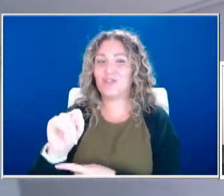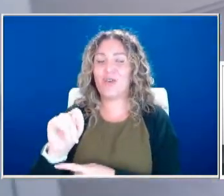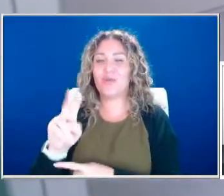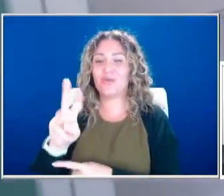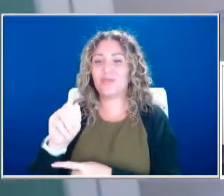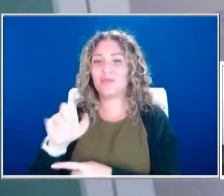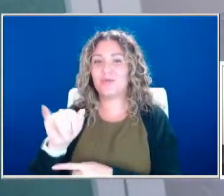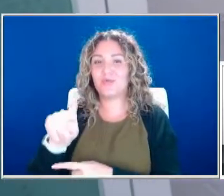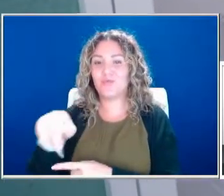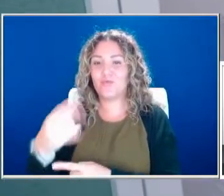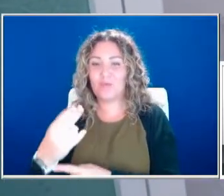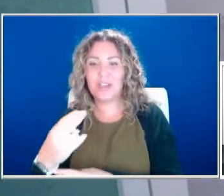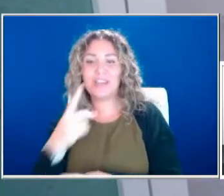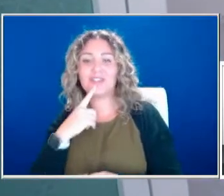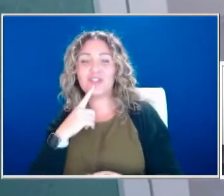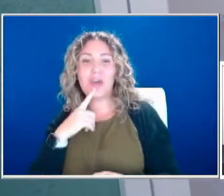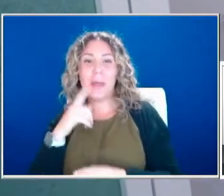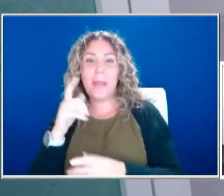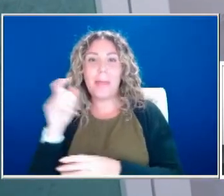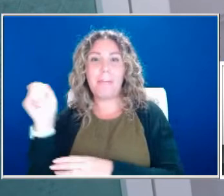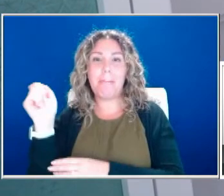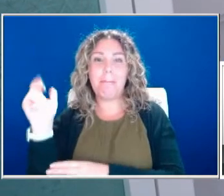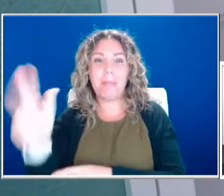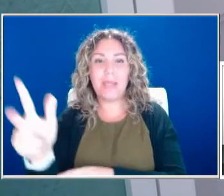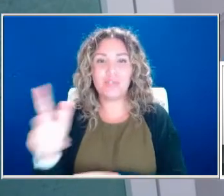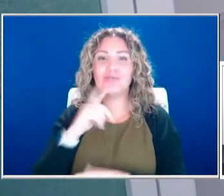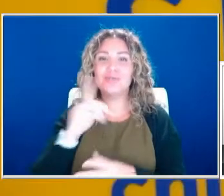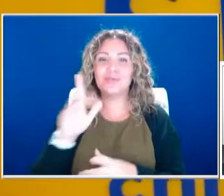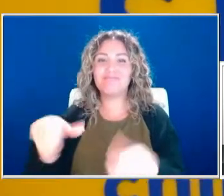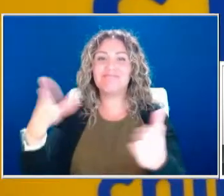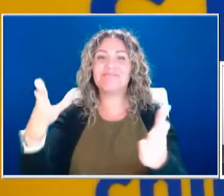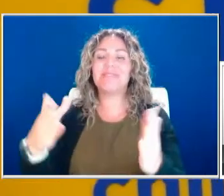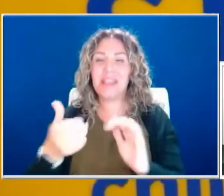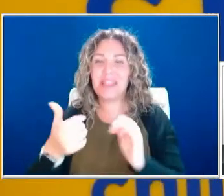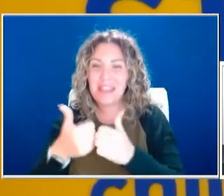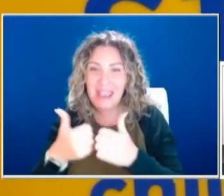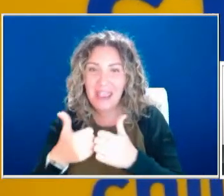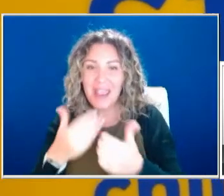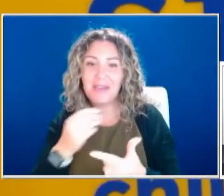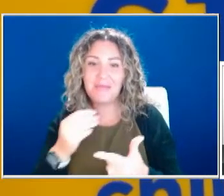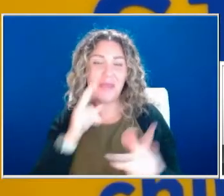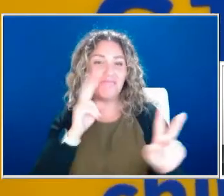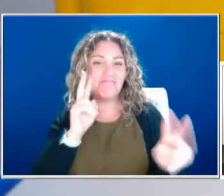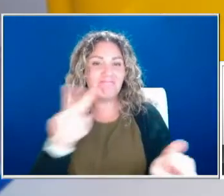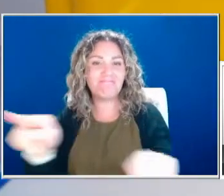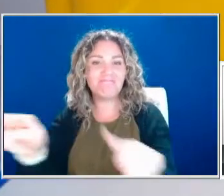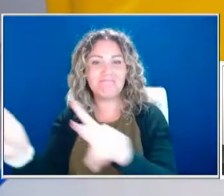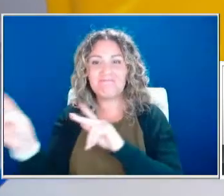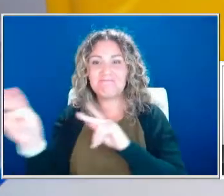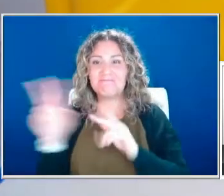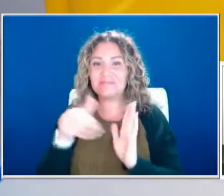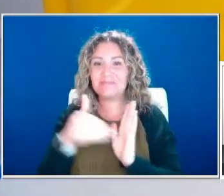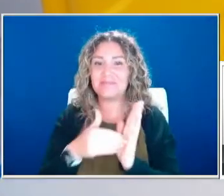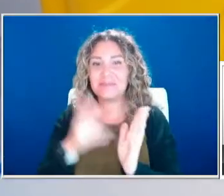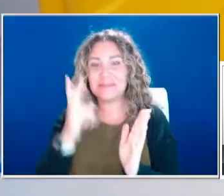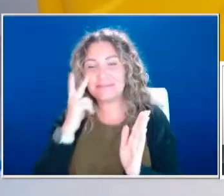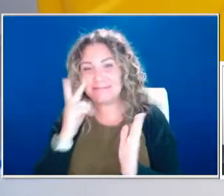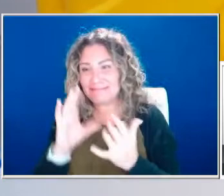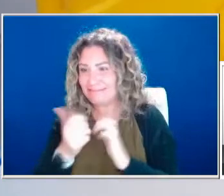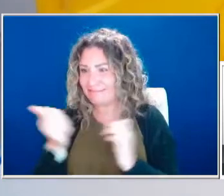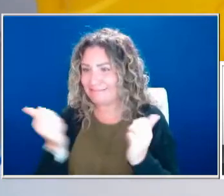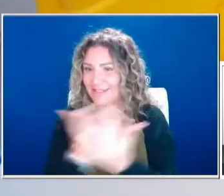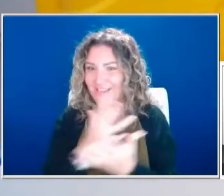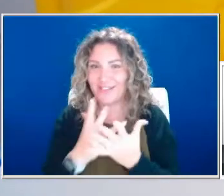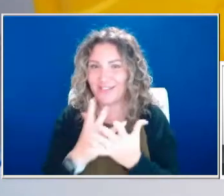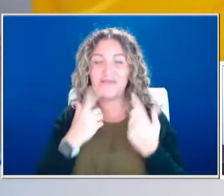Josh Staumont delivered the game consoles and got to tour the Proton Center and see how everything works. Staumont says this is the least he can